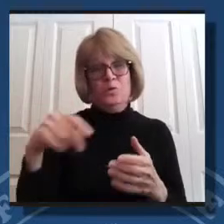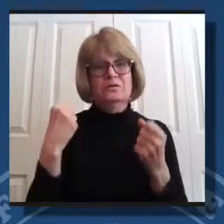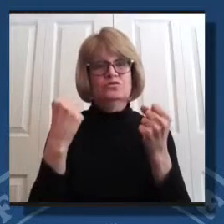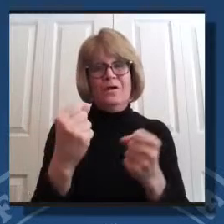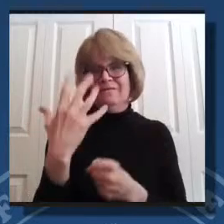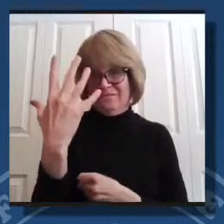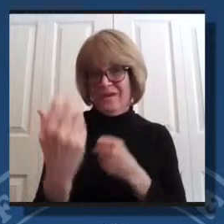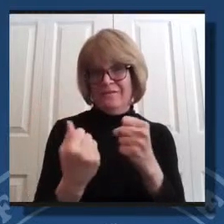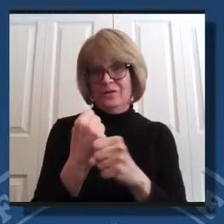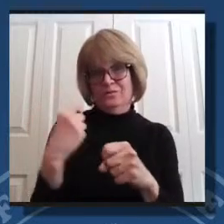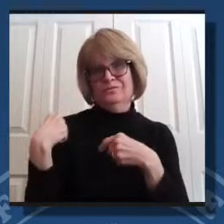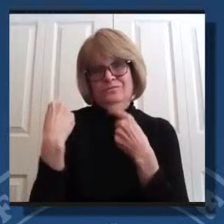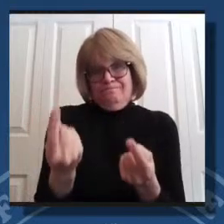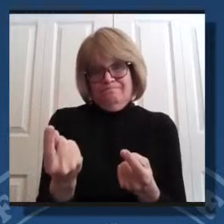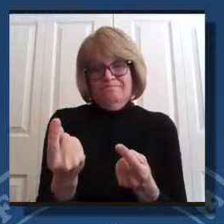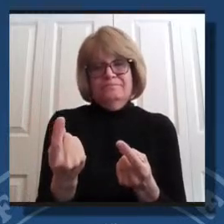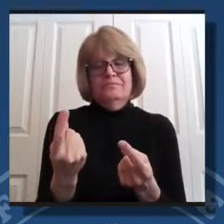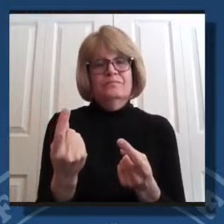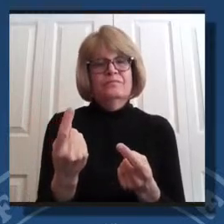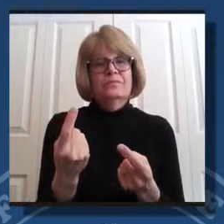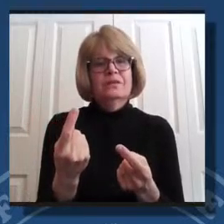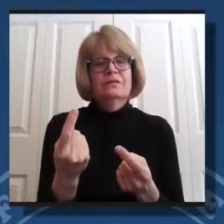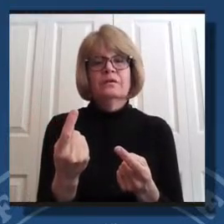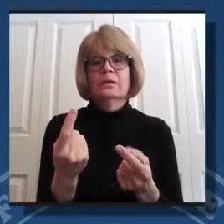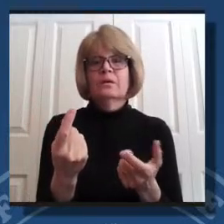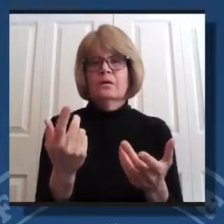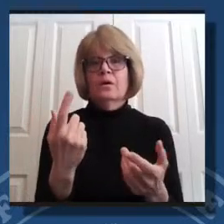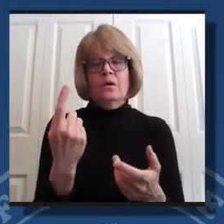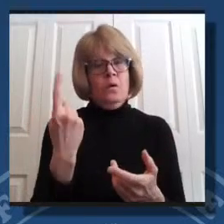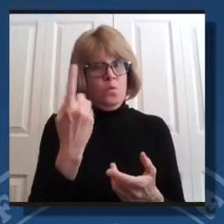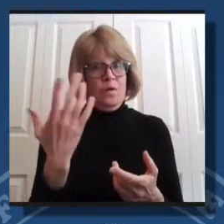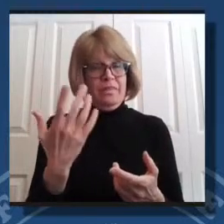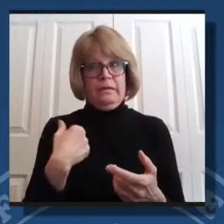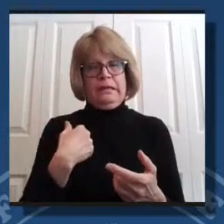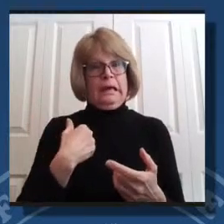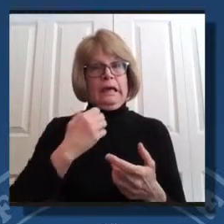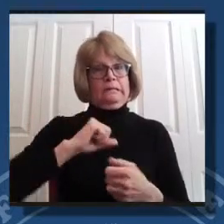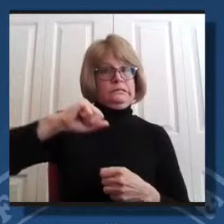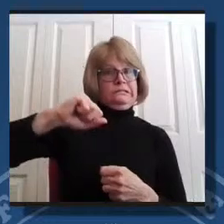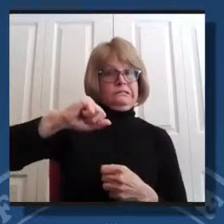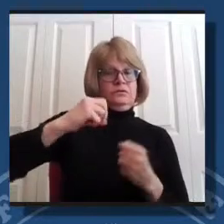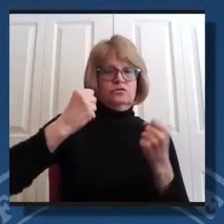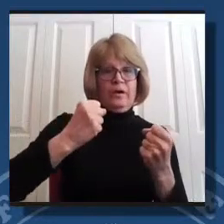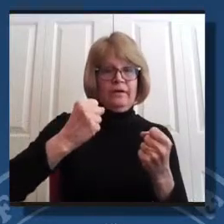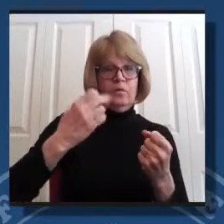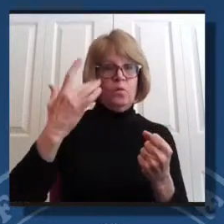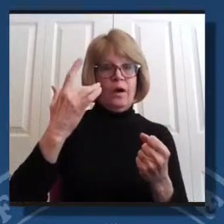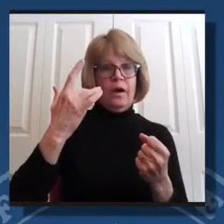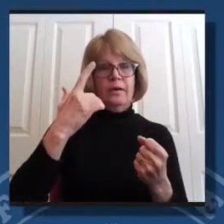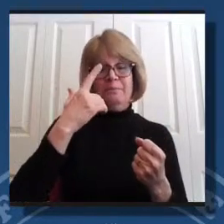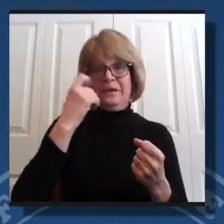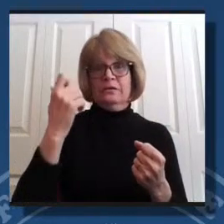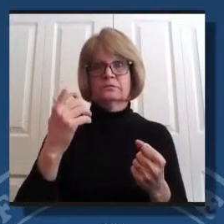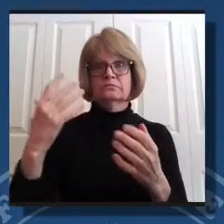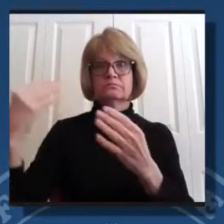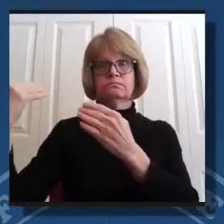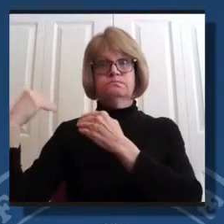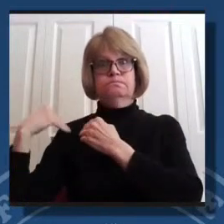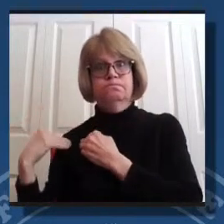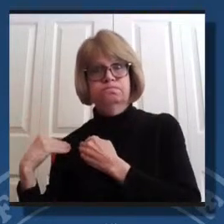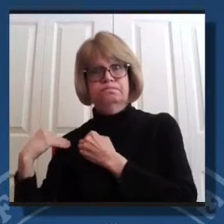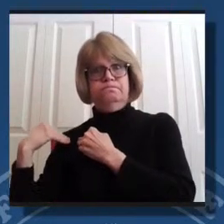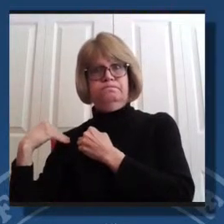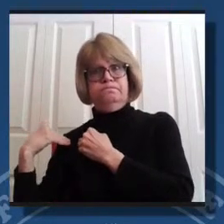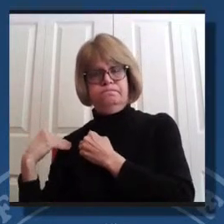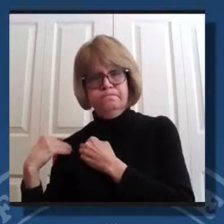for 5 years. And one of the things that inhibited me from becoming a driver was the strong sense of the grave responsibility of